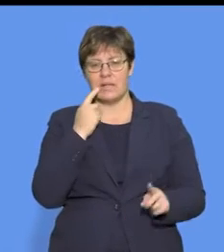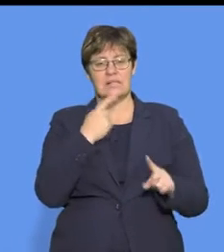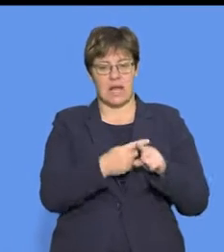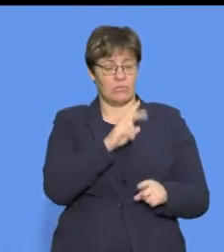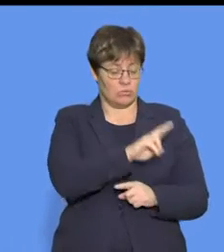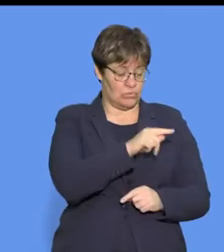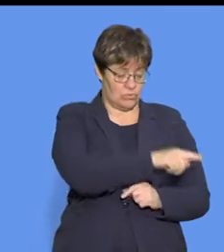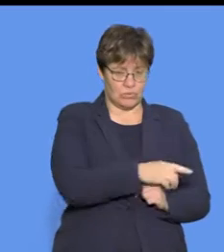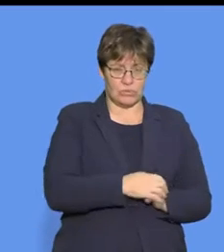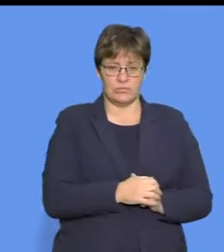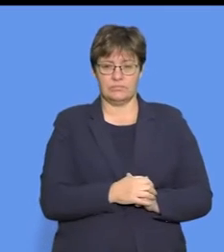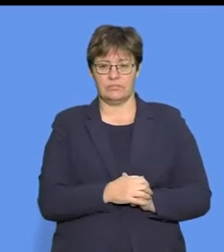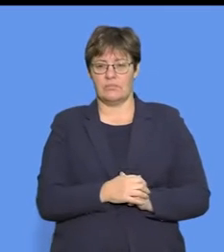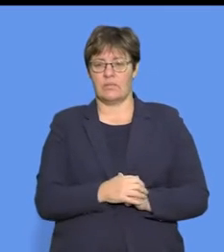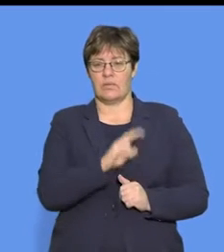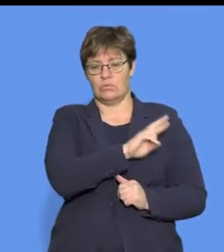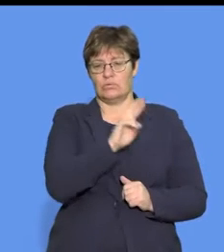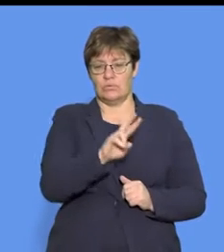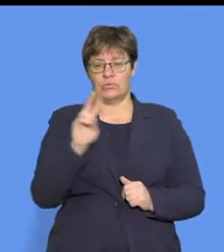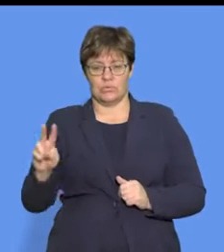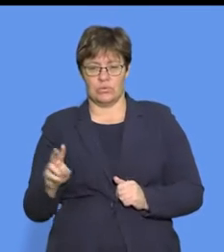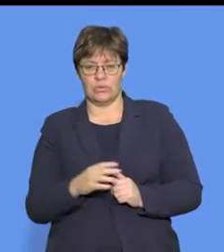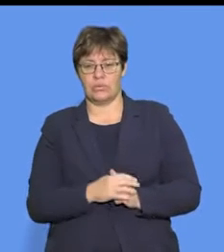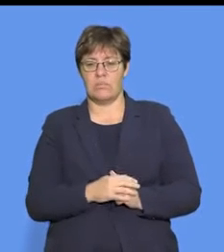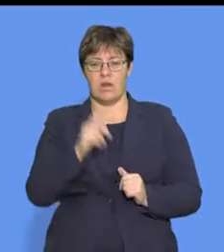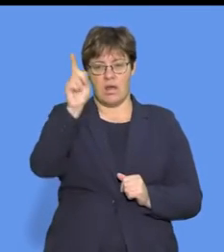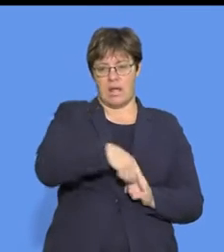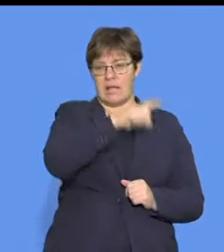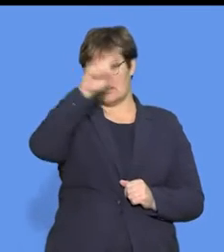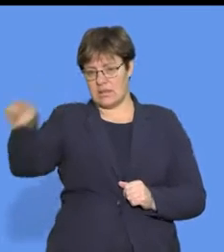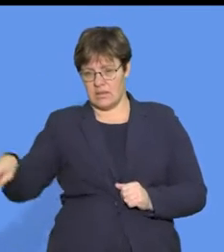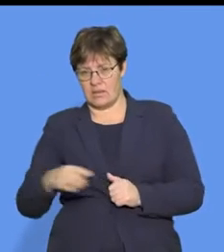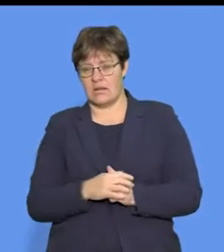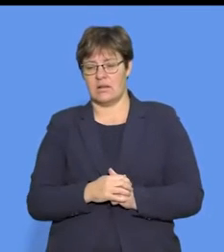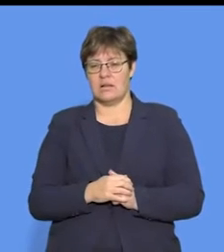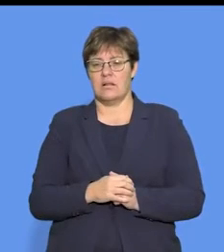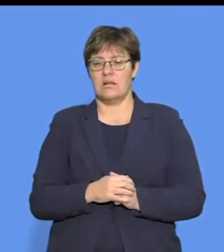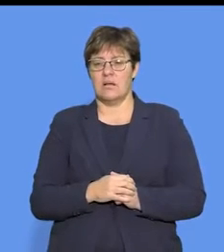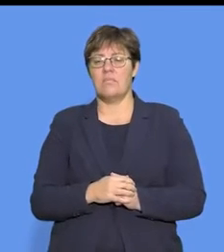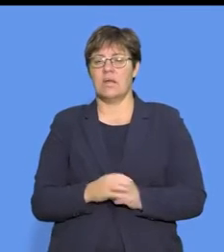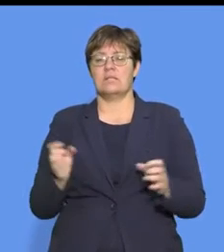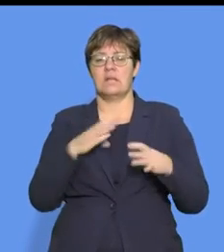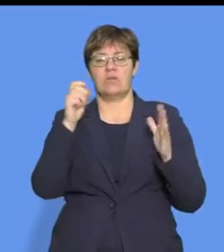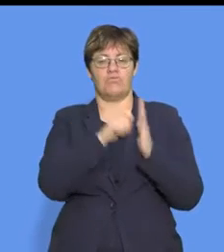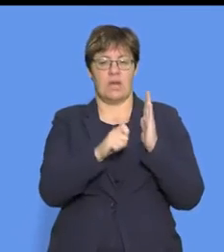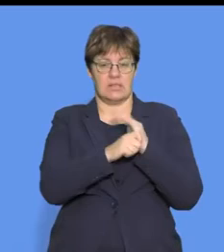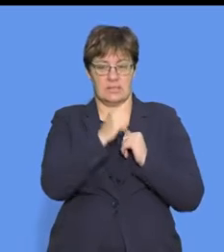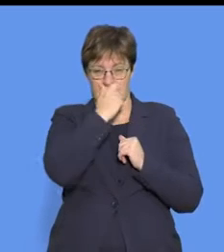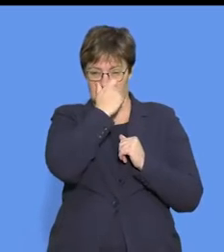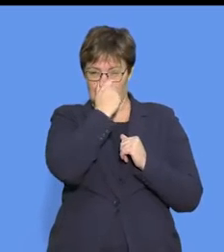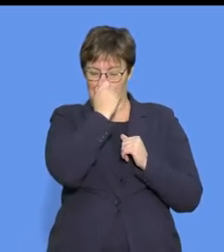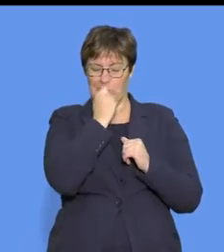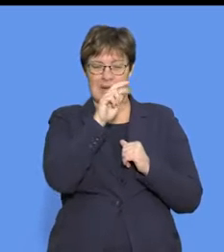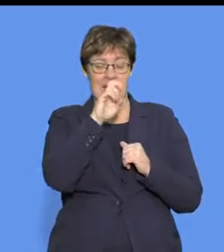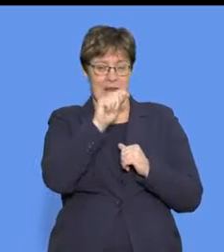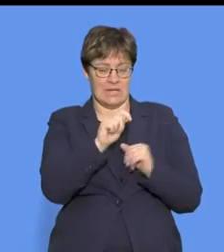going to multiply this whole reaction by 2. And now the electrons will cancel out, and I'm going to